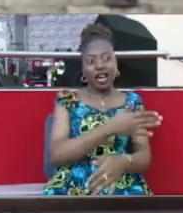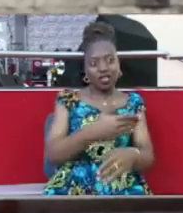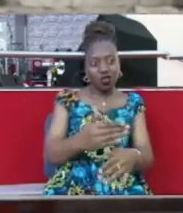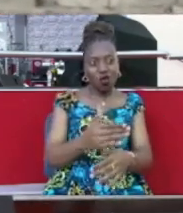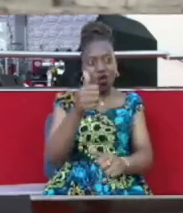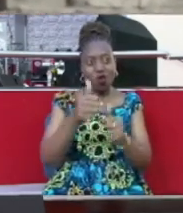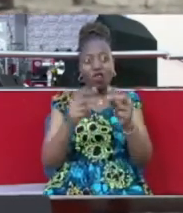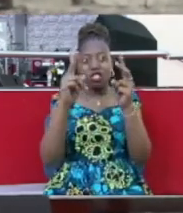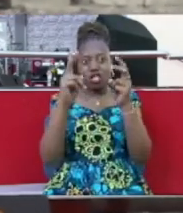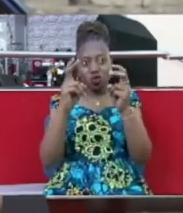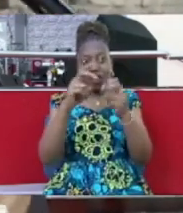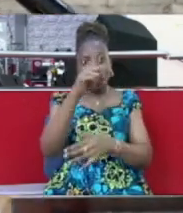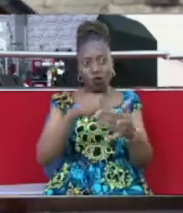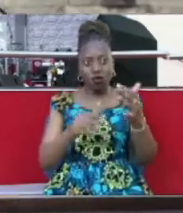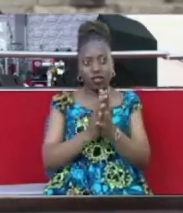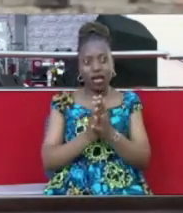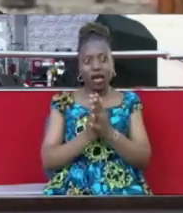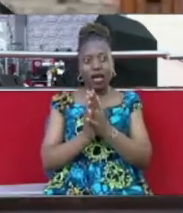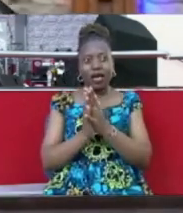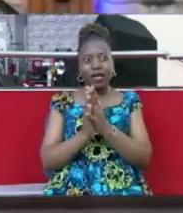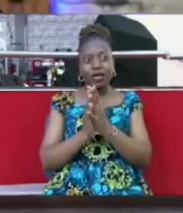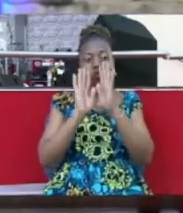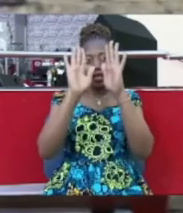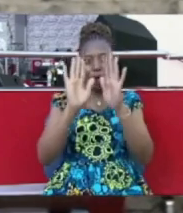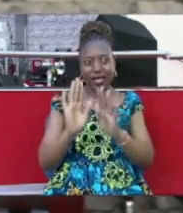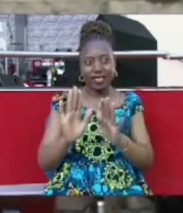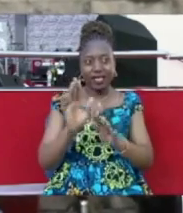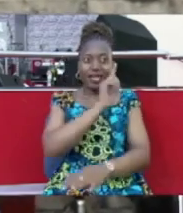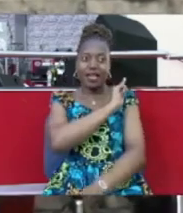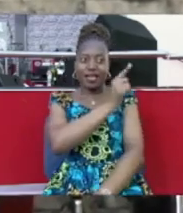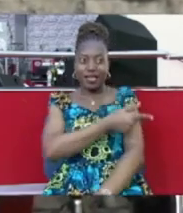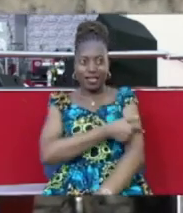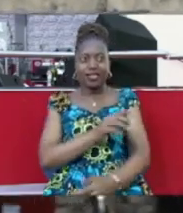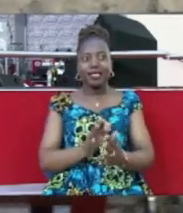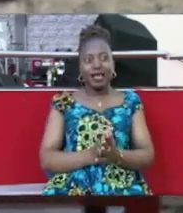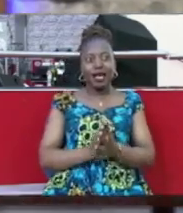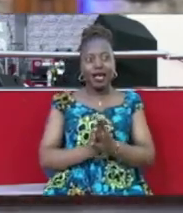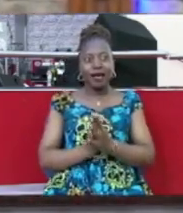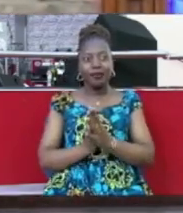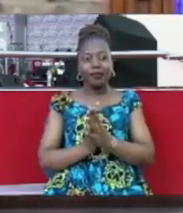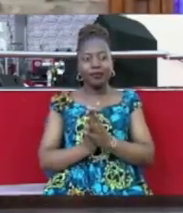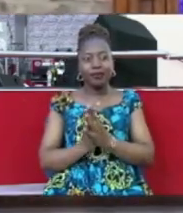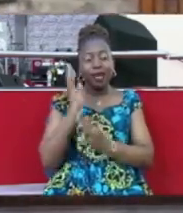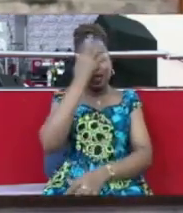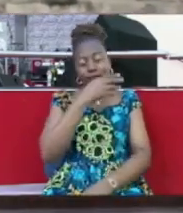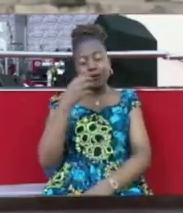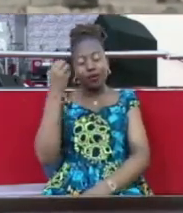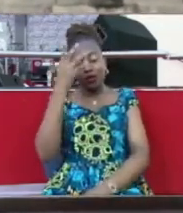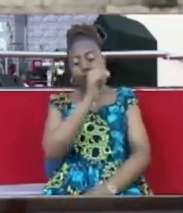wimbo ambao walikuwa wamepatia ni Amazing Grace. We know Amazing Grace, isn't it? Tunajua wimbo huu. Amazing